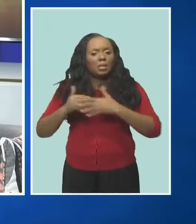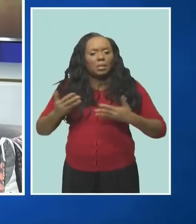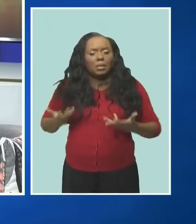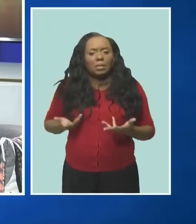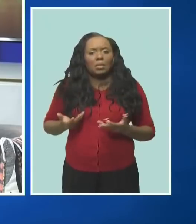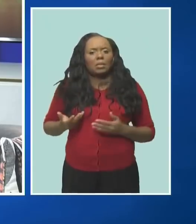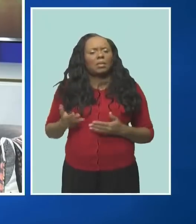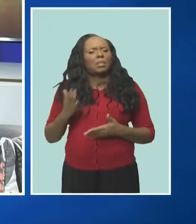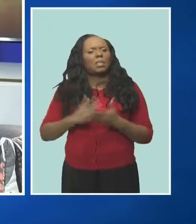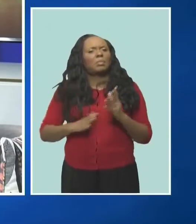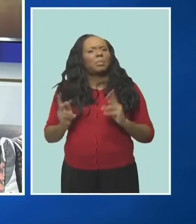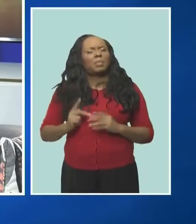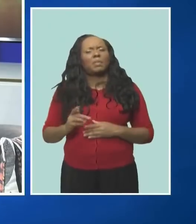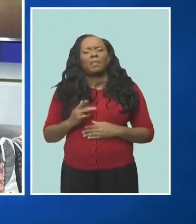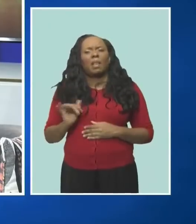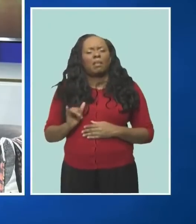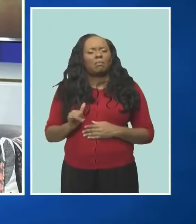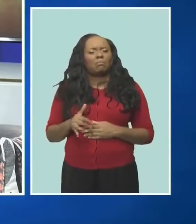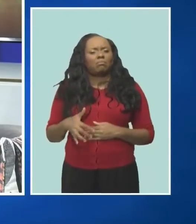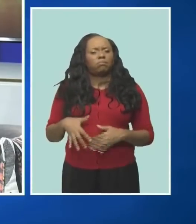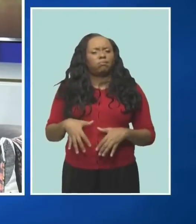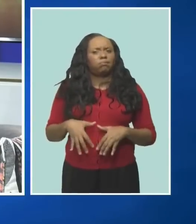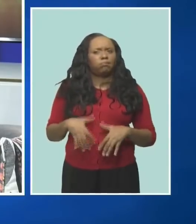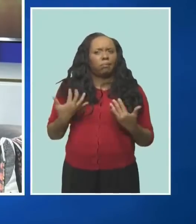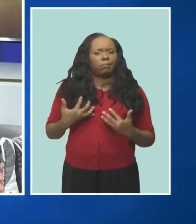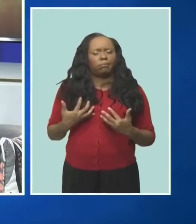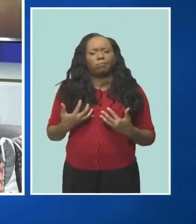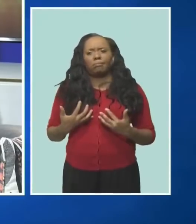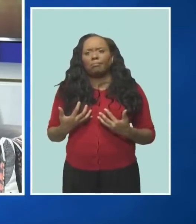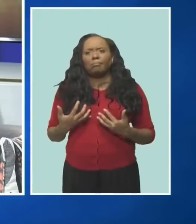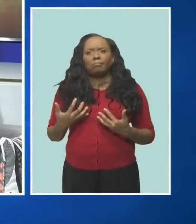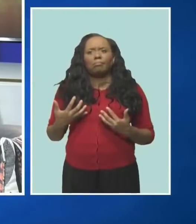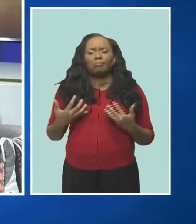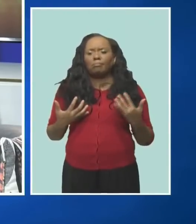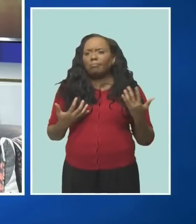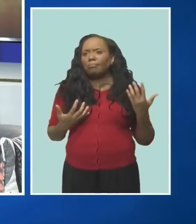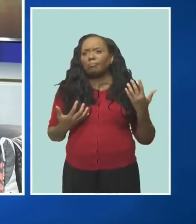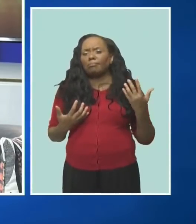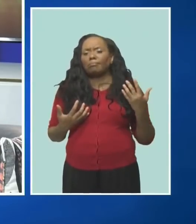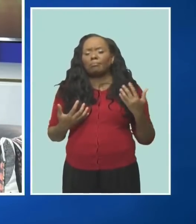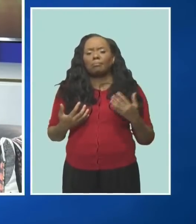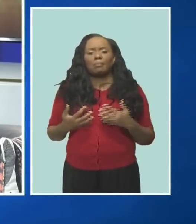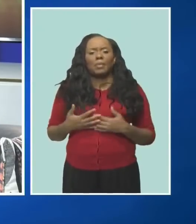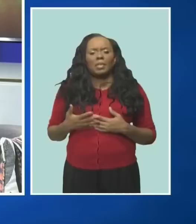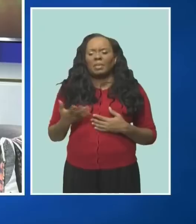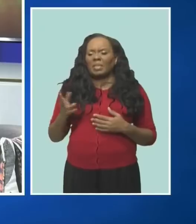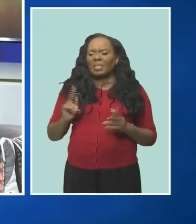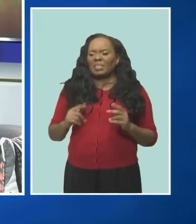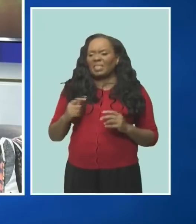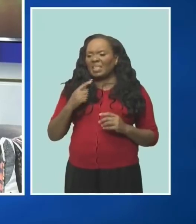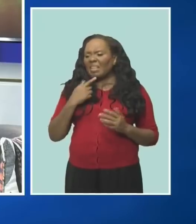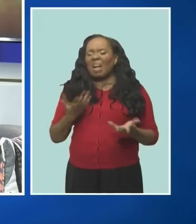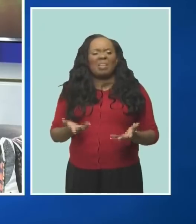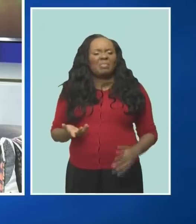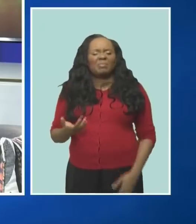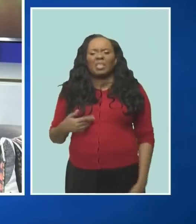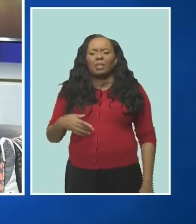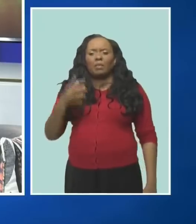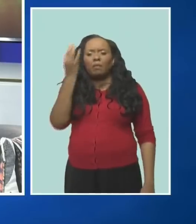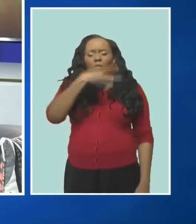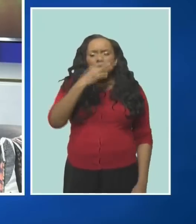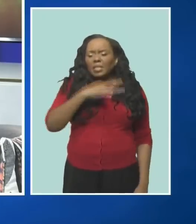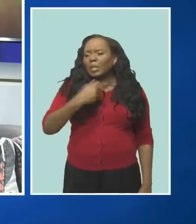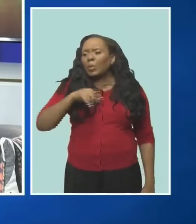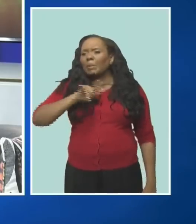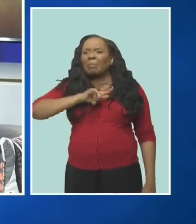say, anger at the meeting, and a resolve that this nonsense of having these COPs and, you know,